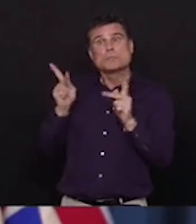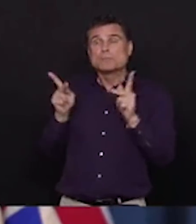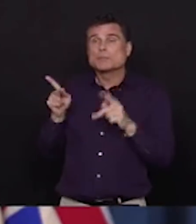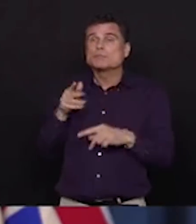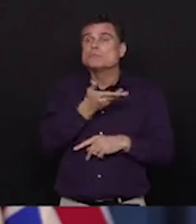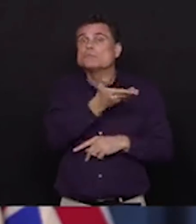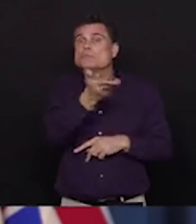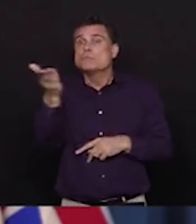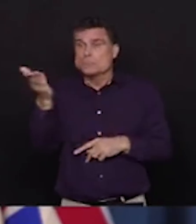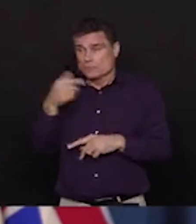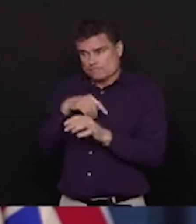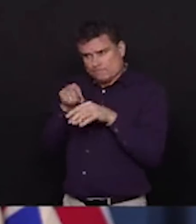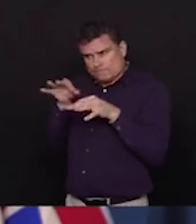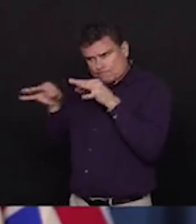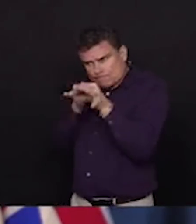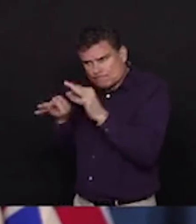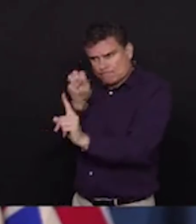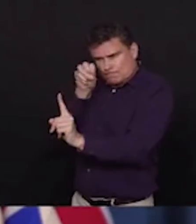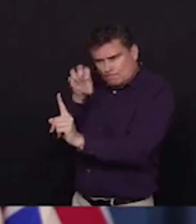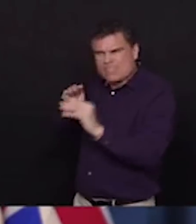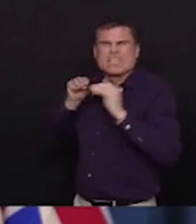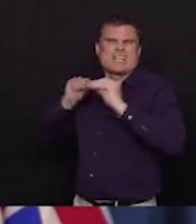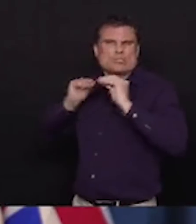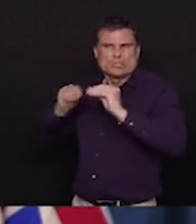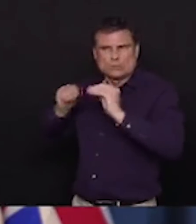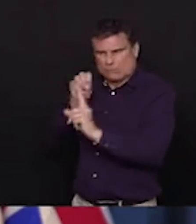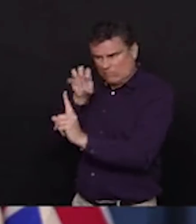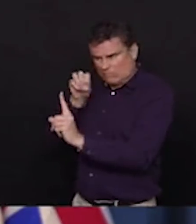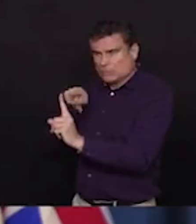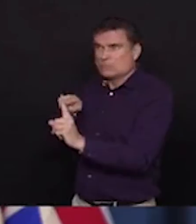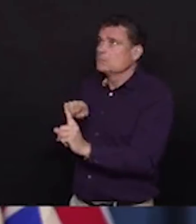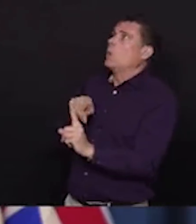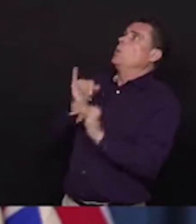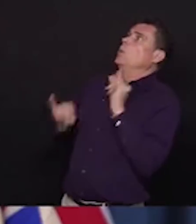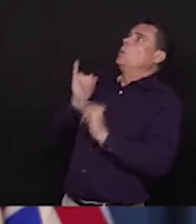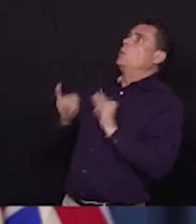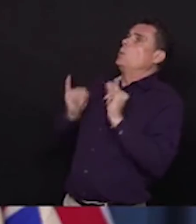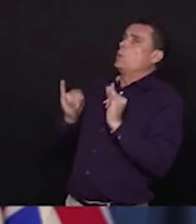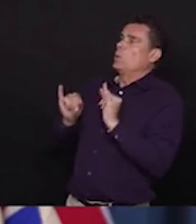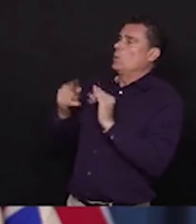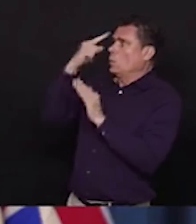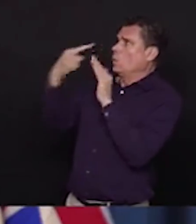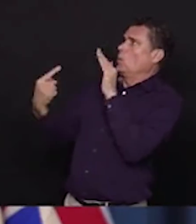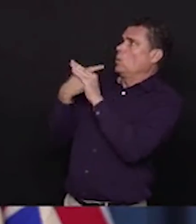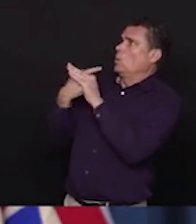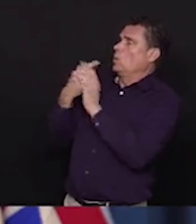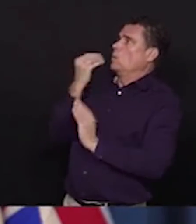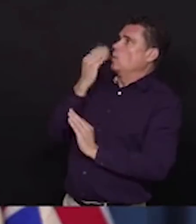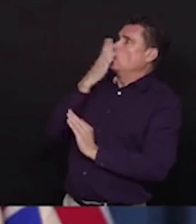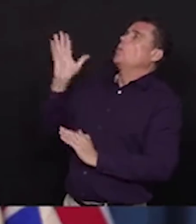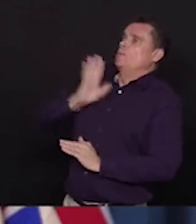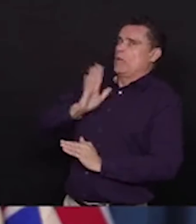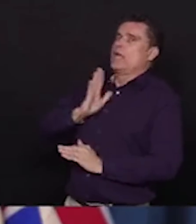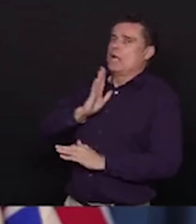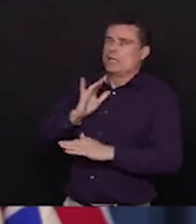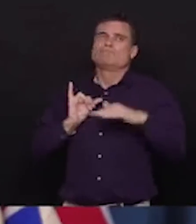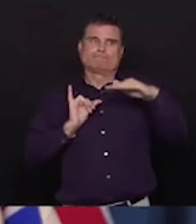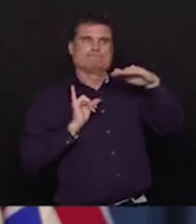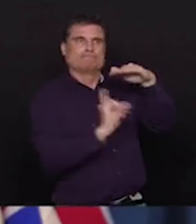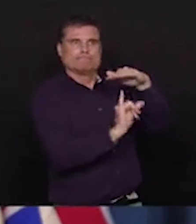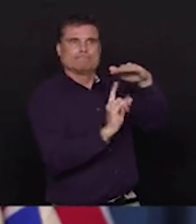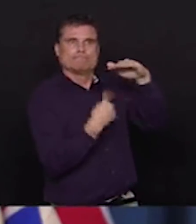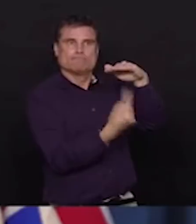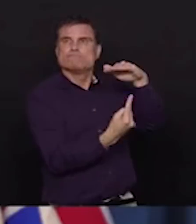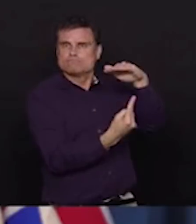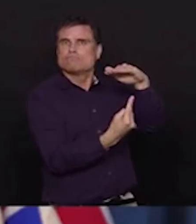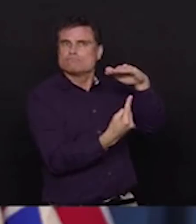can be accompanied by fines and other things. But that would be through RCMP and the